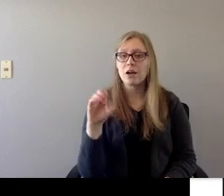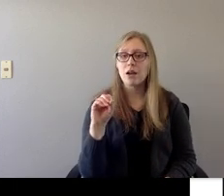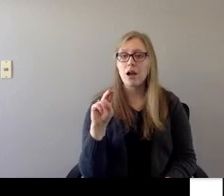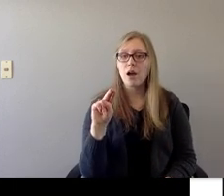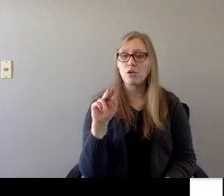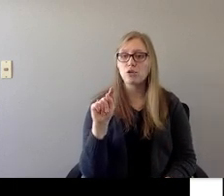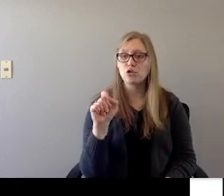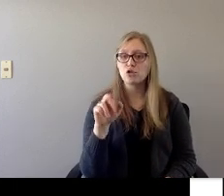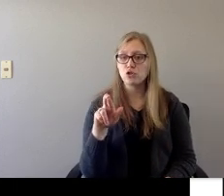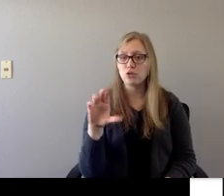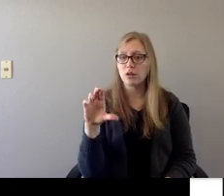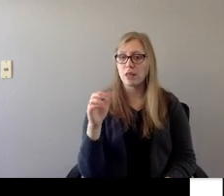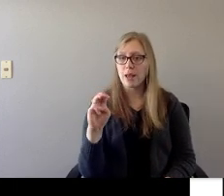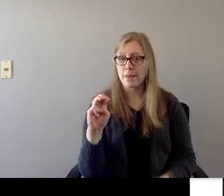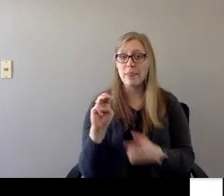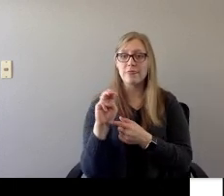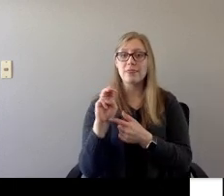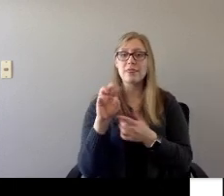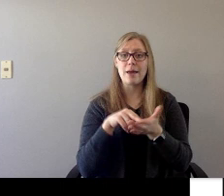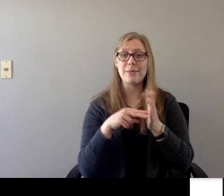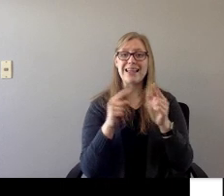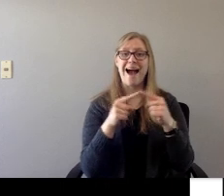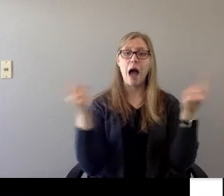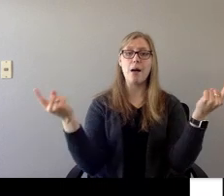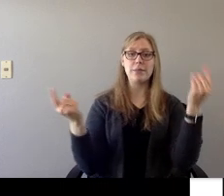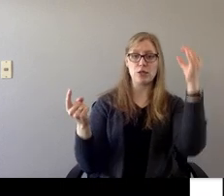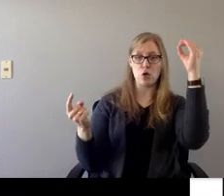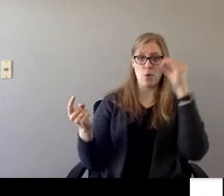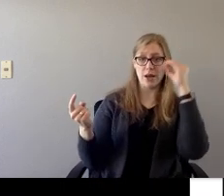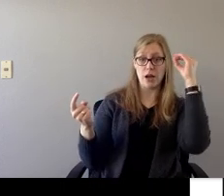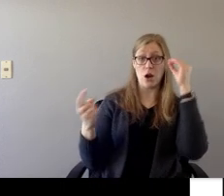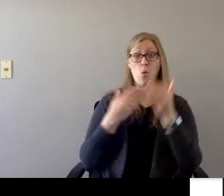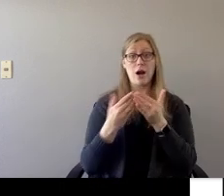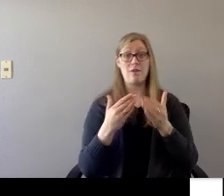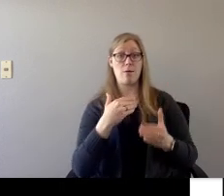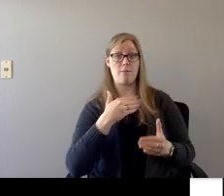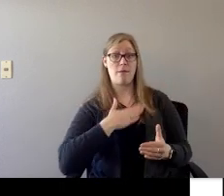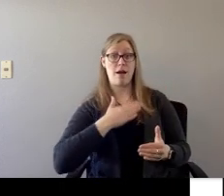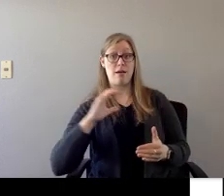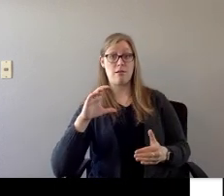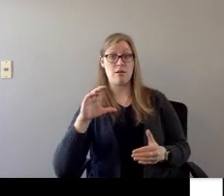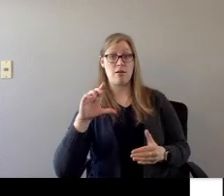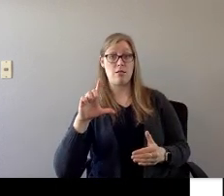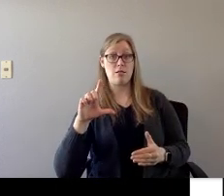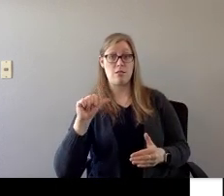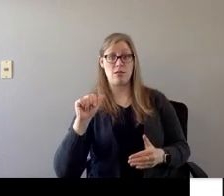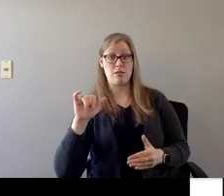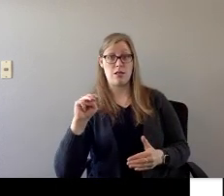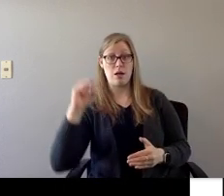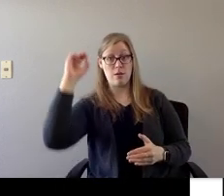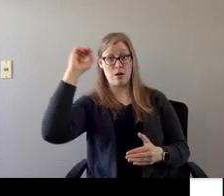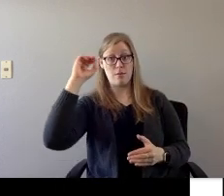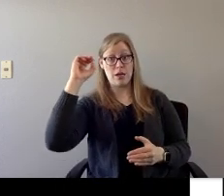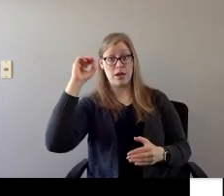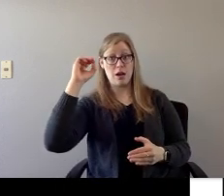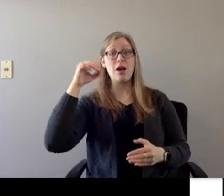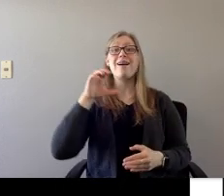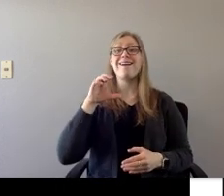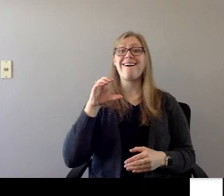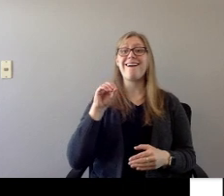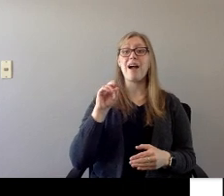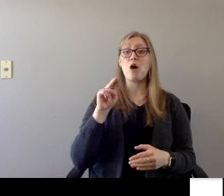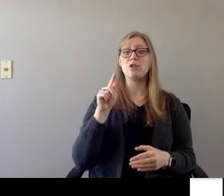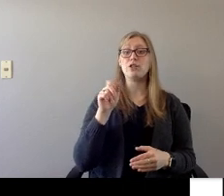opposite, right? The opposite opinion of the claim. So here's that very first piece of that paragraph that I think